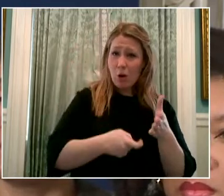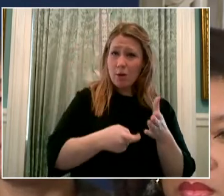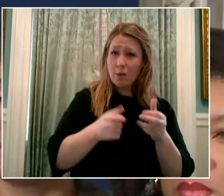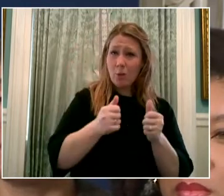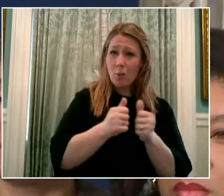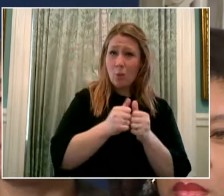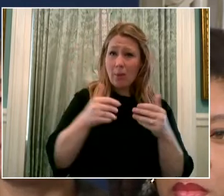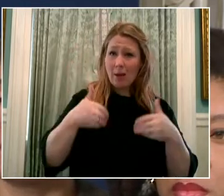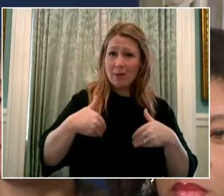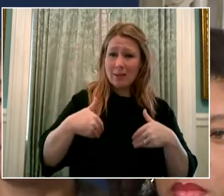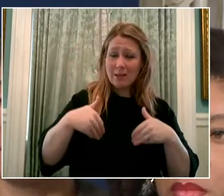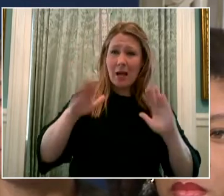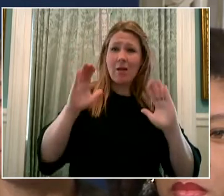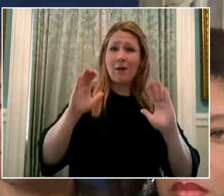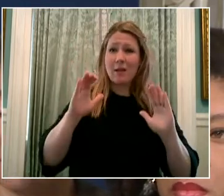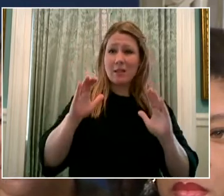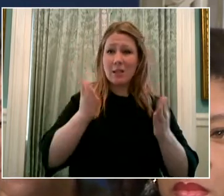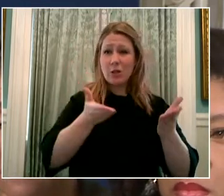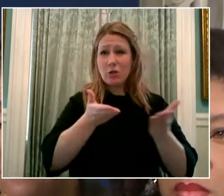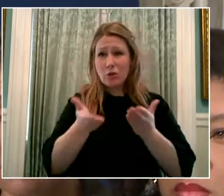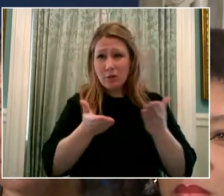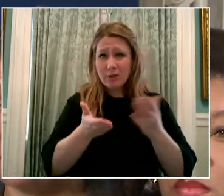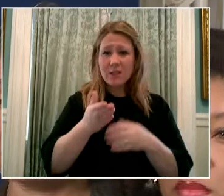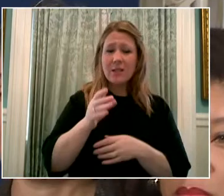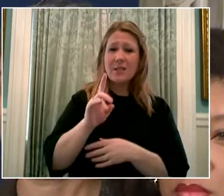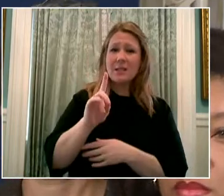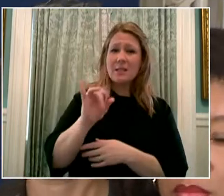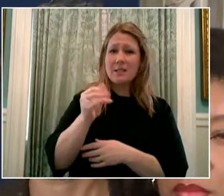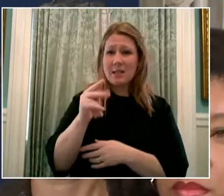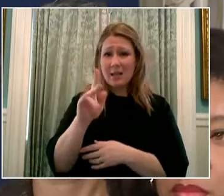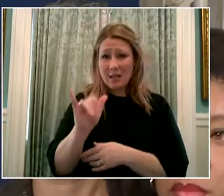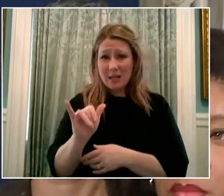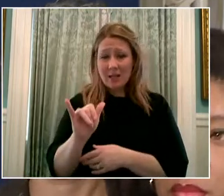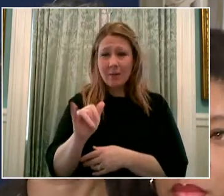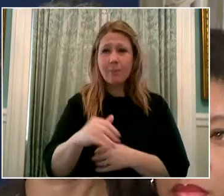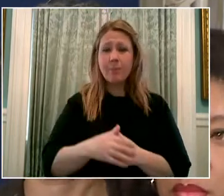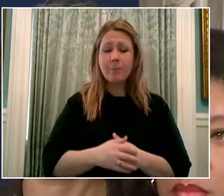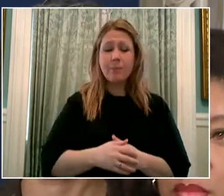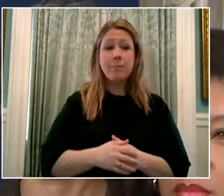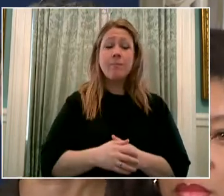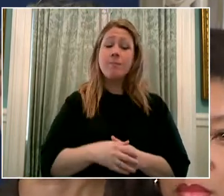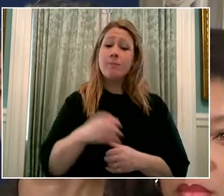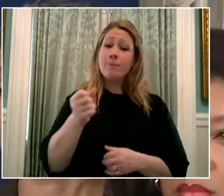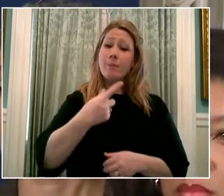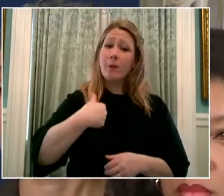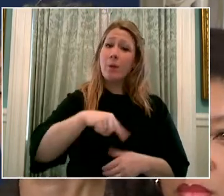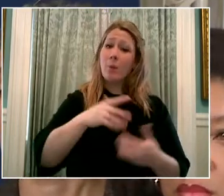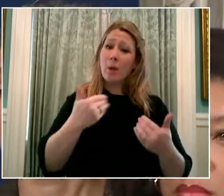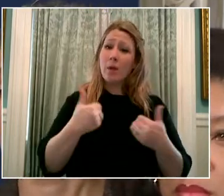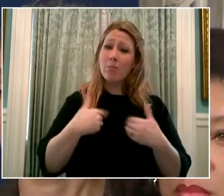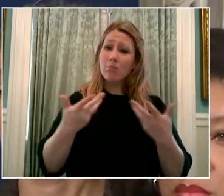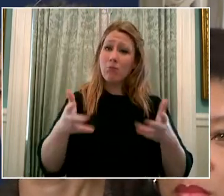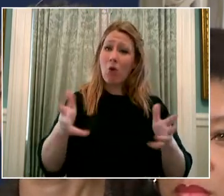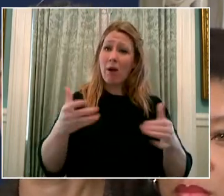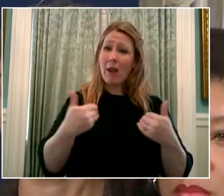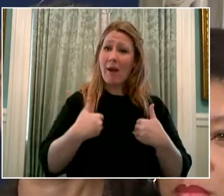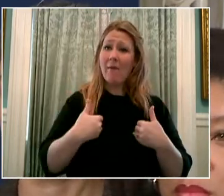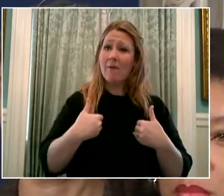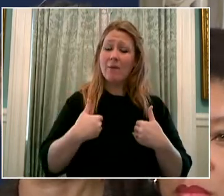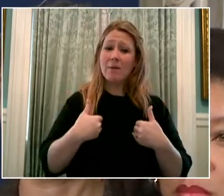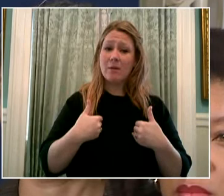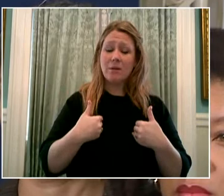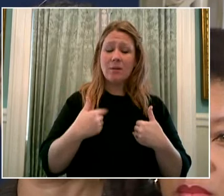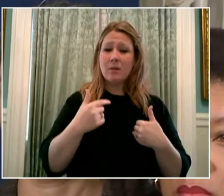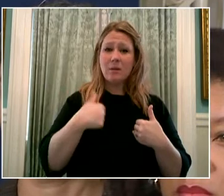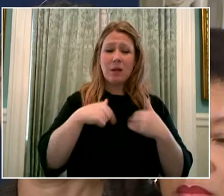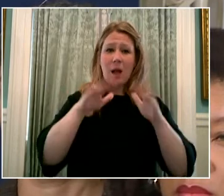of dignity or services that the migrants need. And we have. I'm amazed at how much Deputy Mayor William Isom